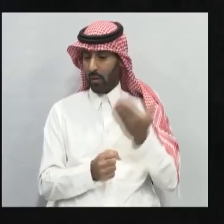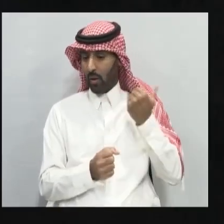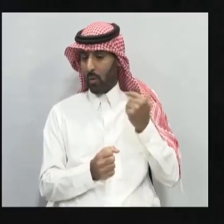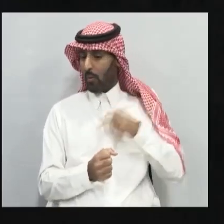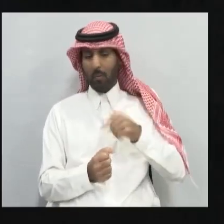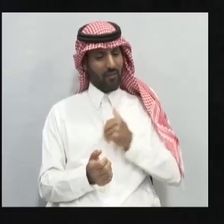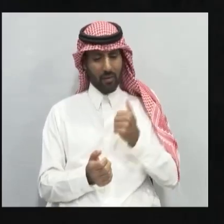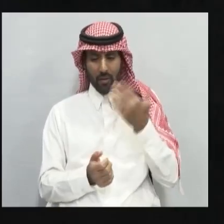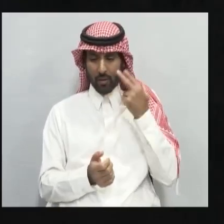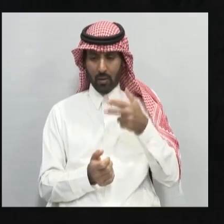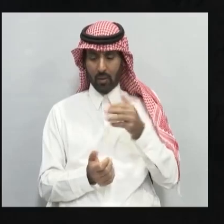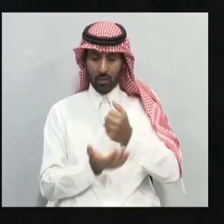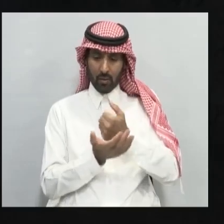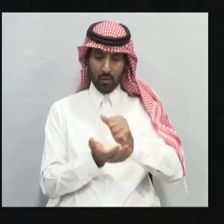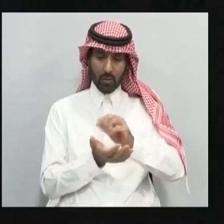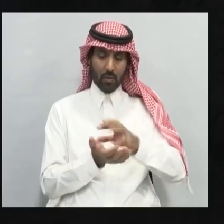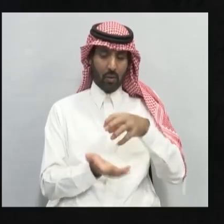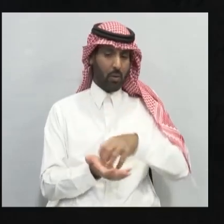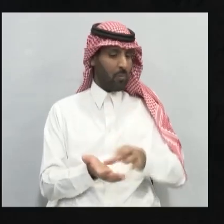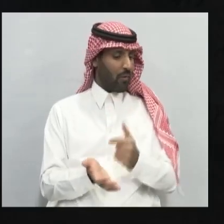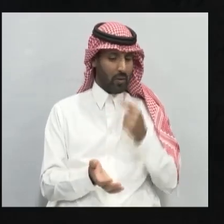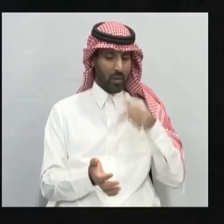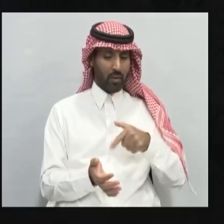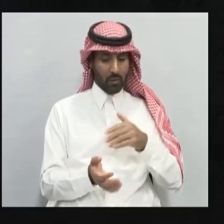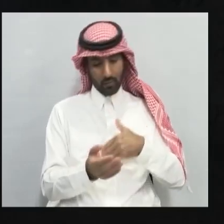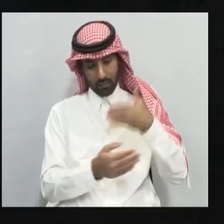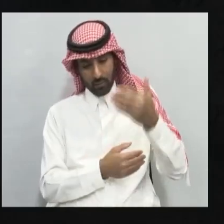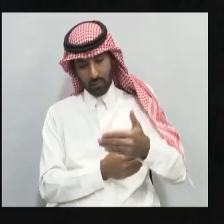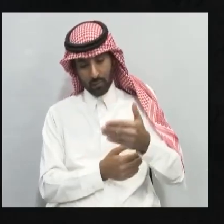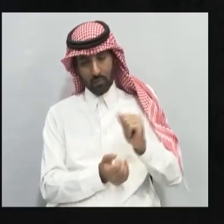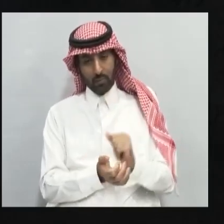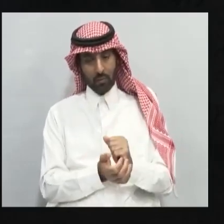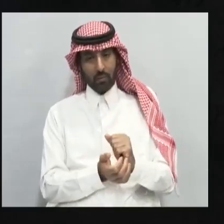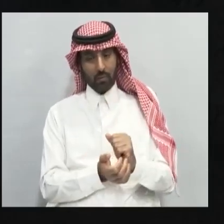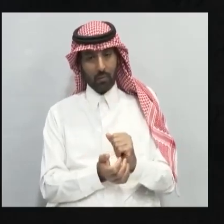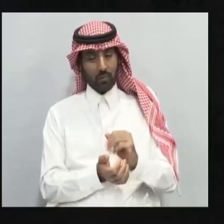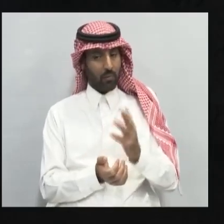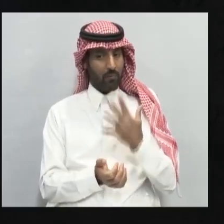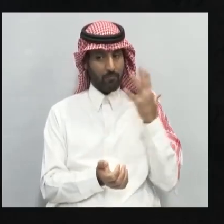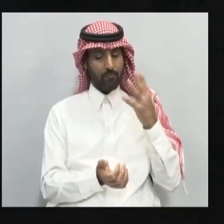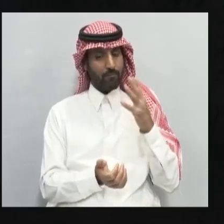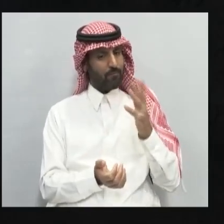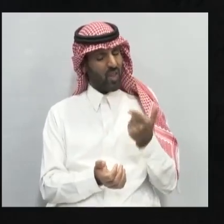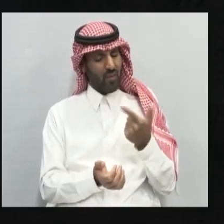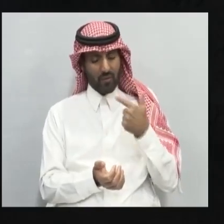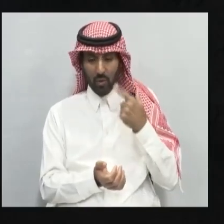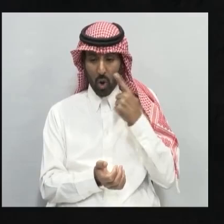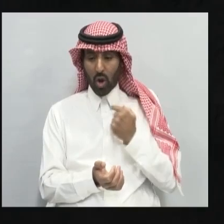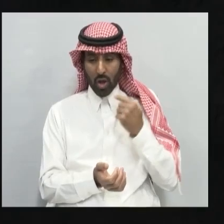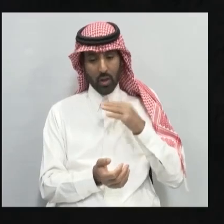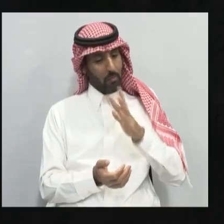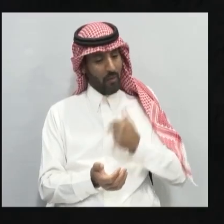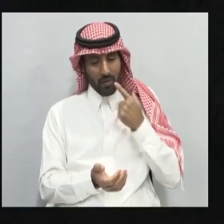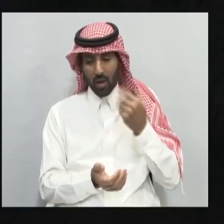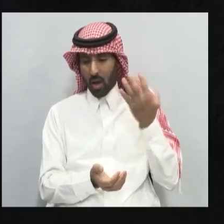and we will cancel one thing. Then we will come back to the present time and we will imagine how would our life look like if we